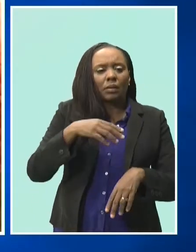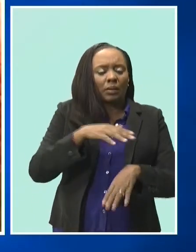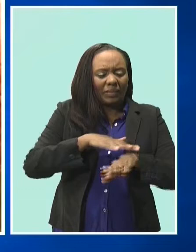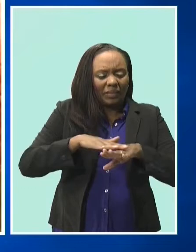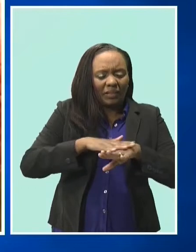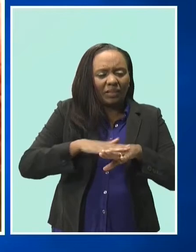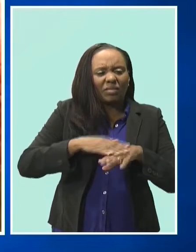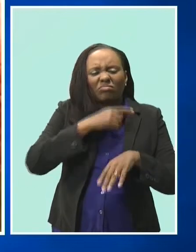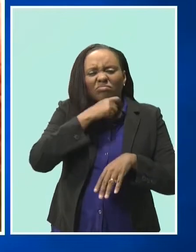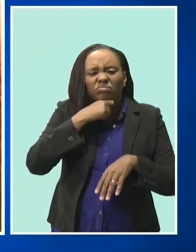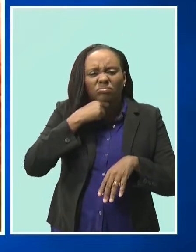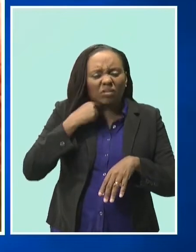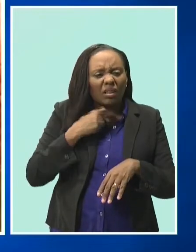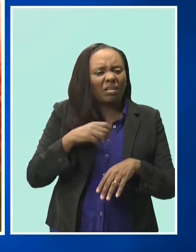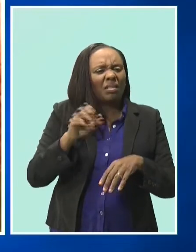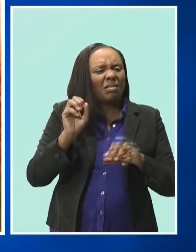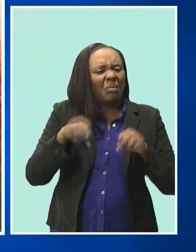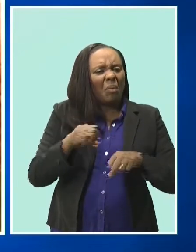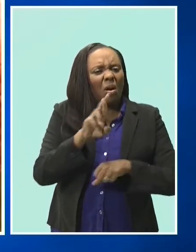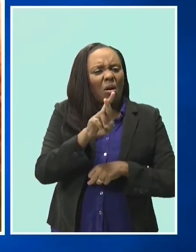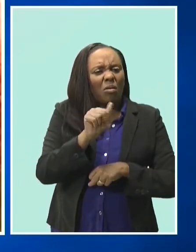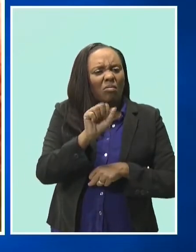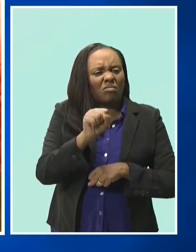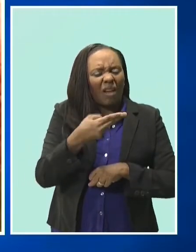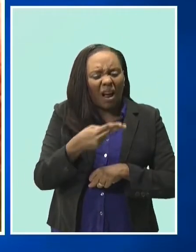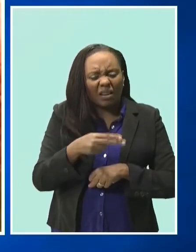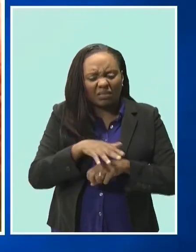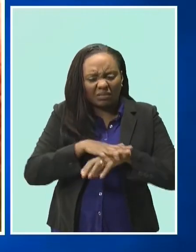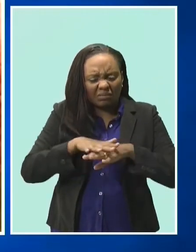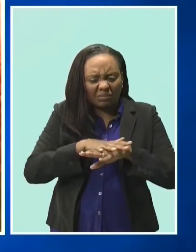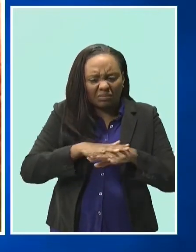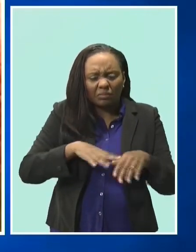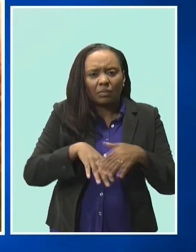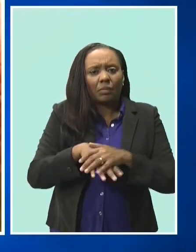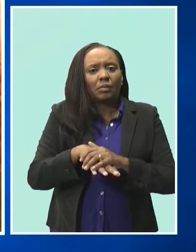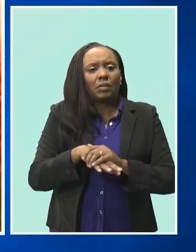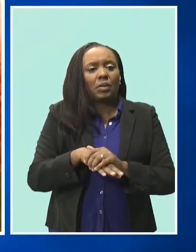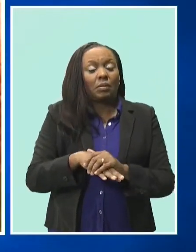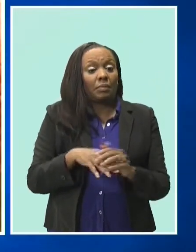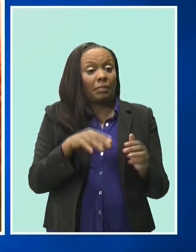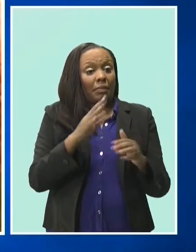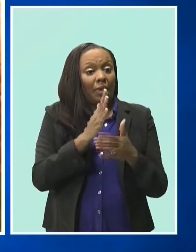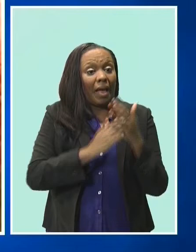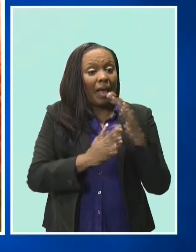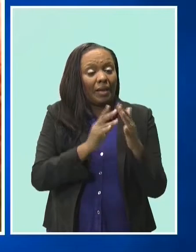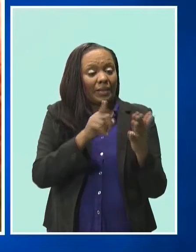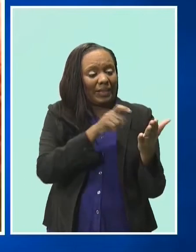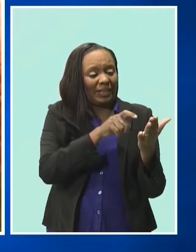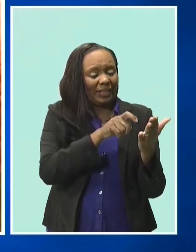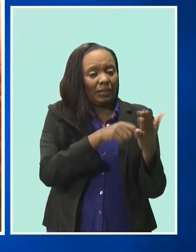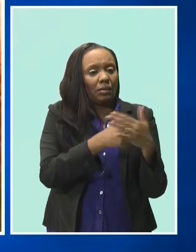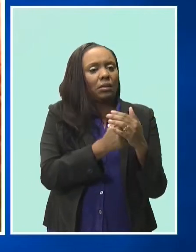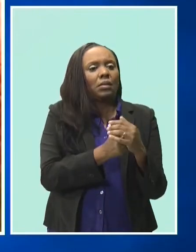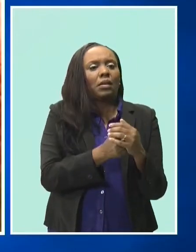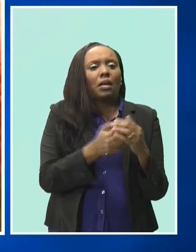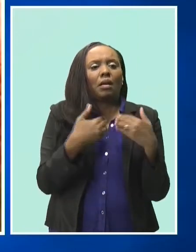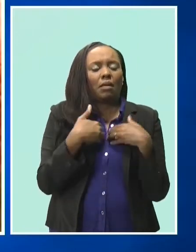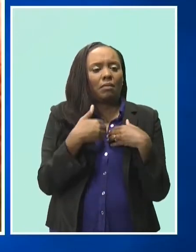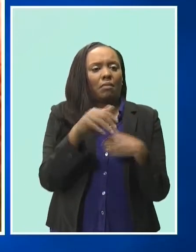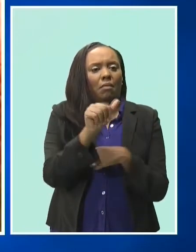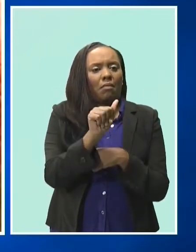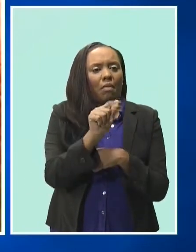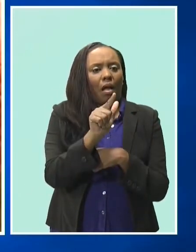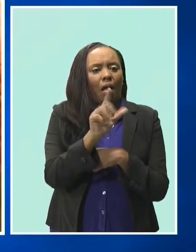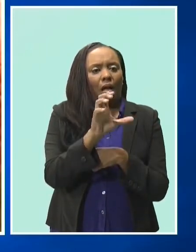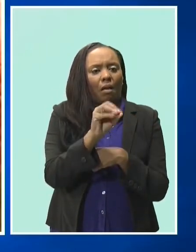on the skin. The skin sanitizers pose a different threat as they contain mostly alcohol, and that alcohol